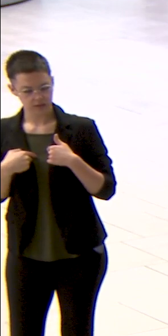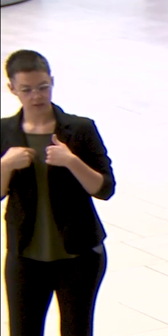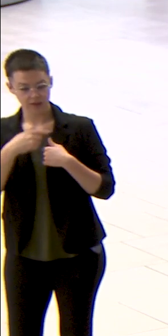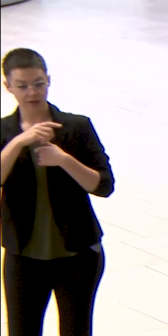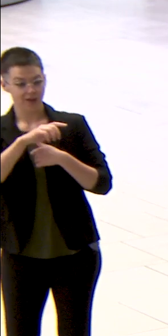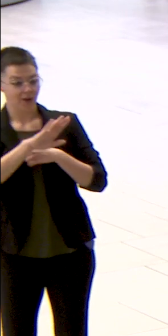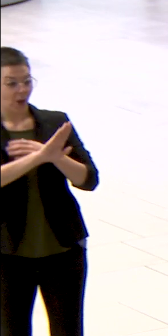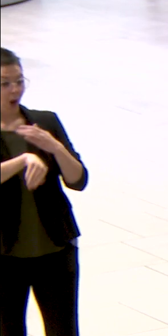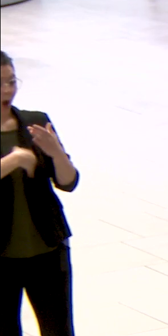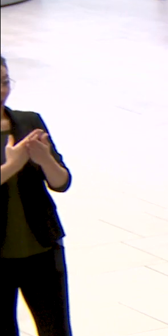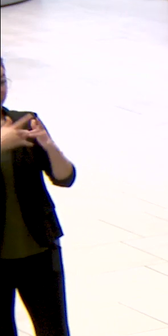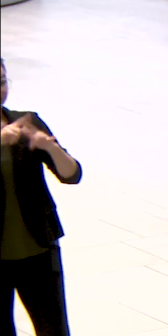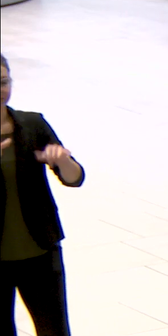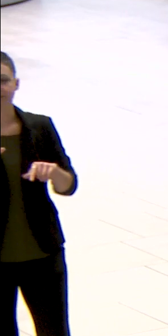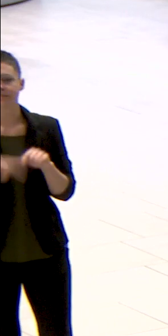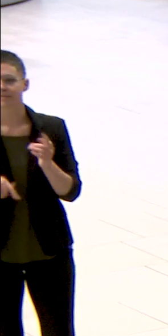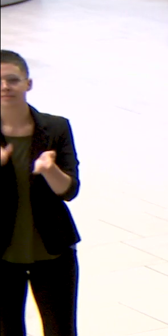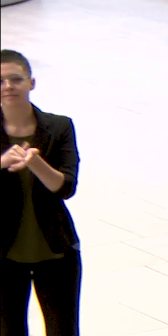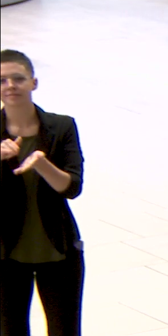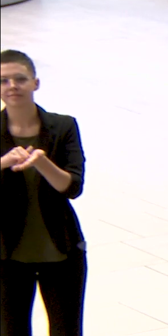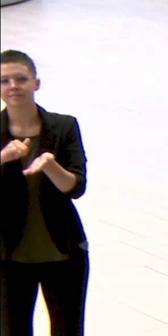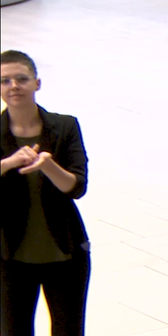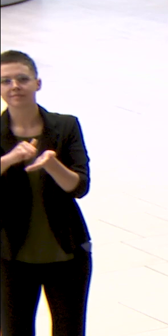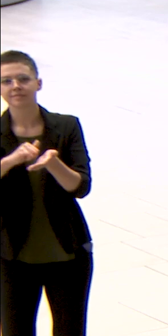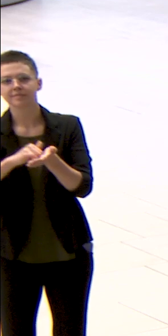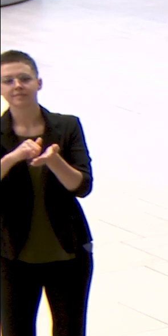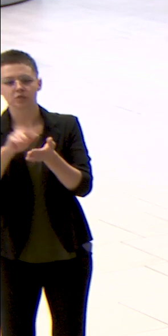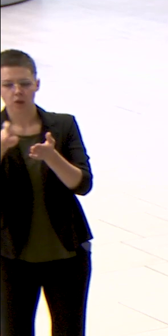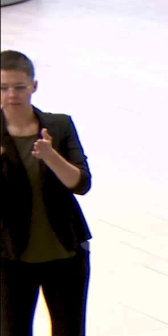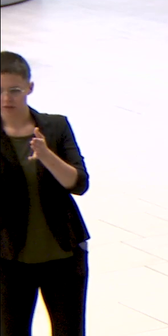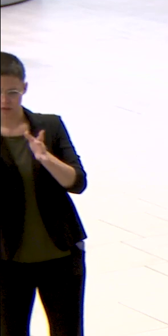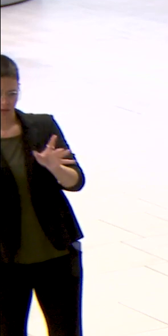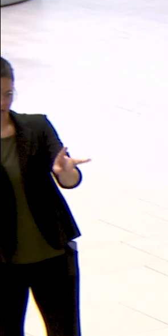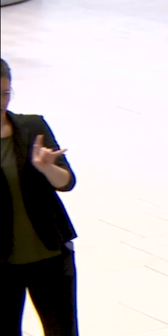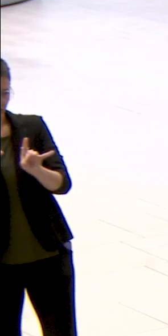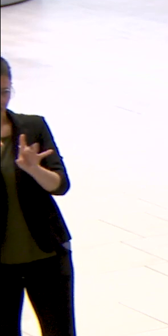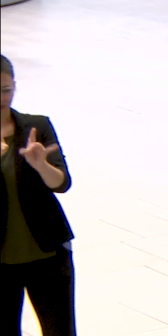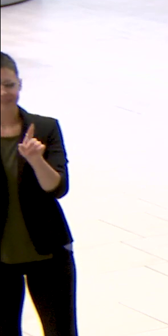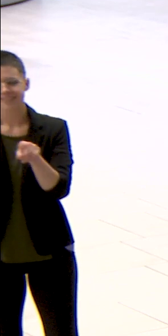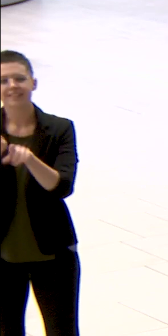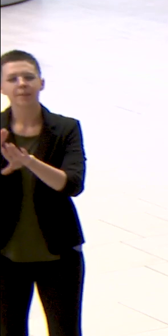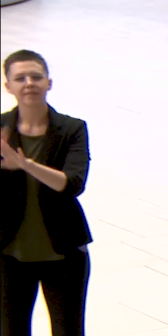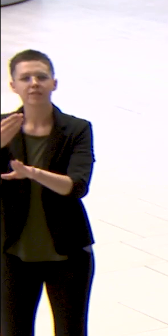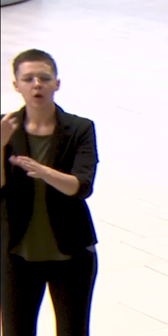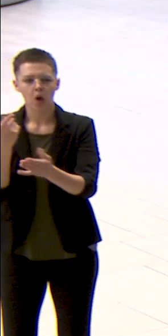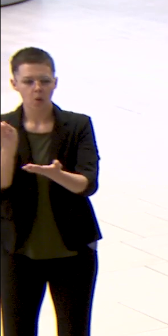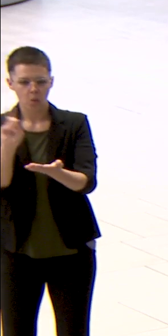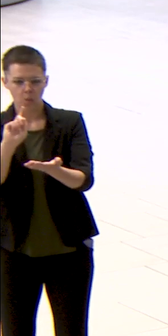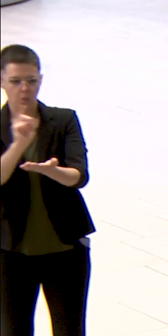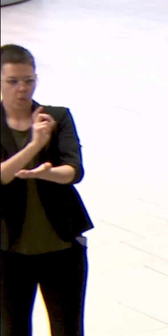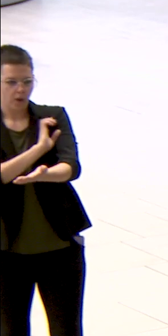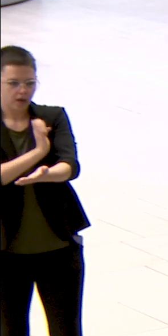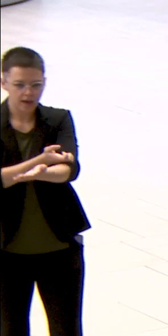at the same time. And so you pick and choose. Again, it goes back to the same thing of where you're going to put your